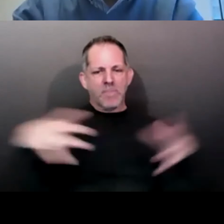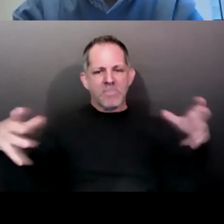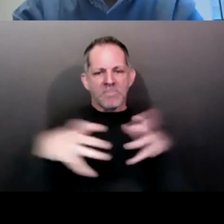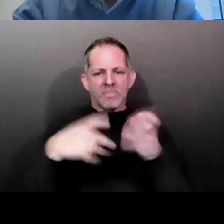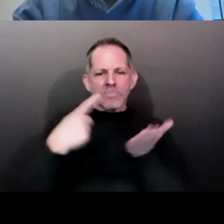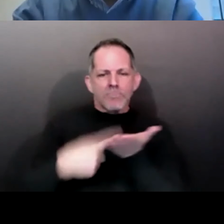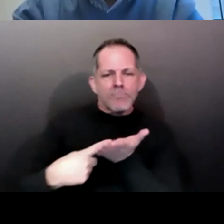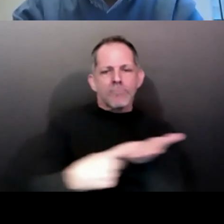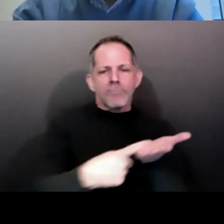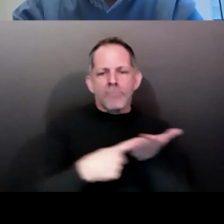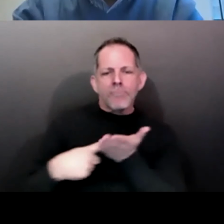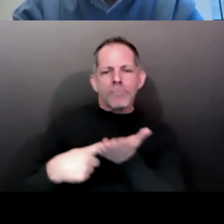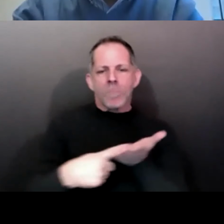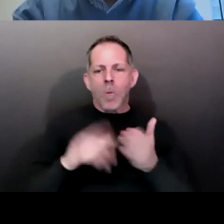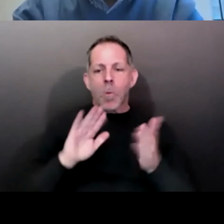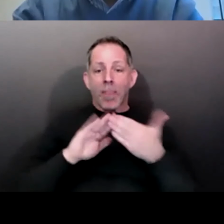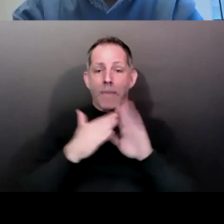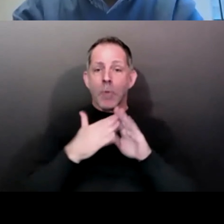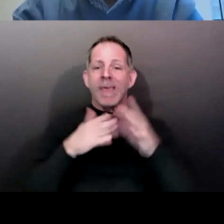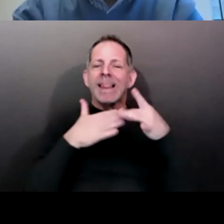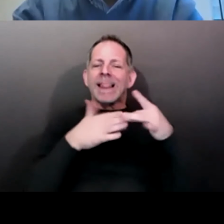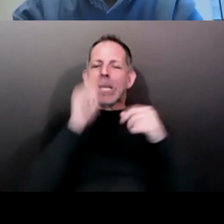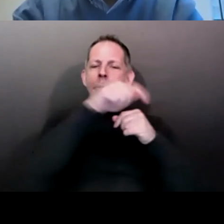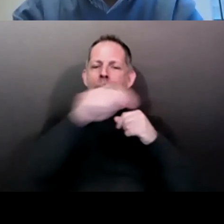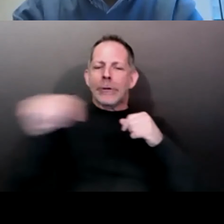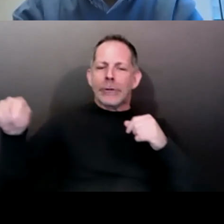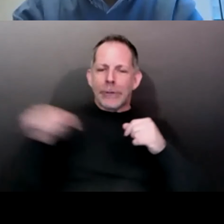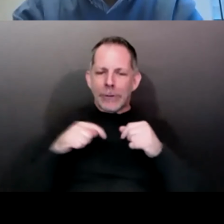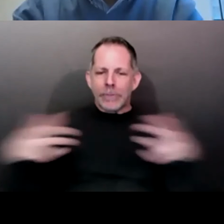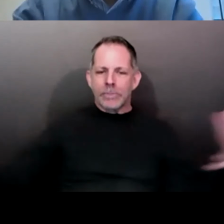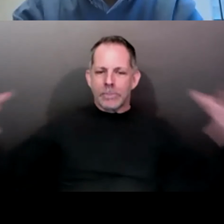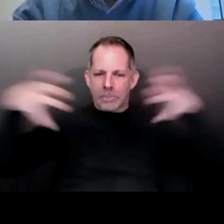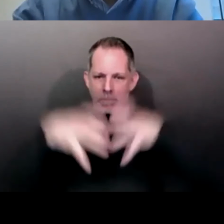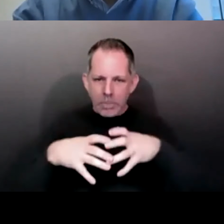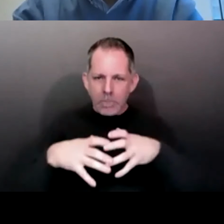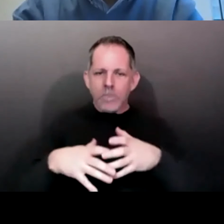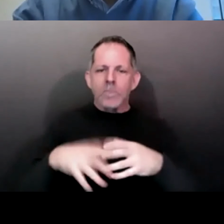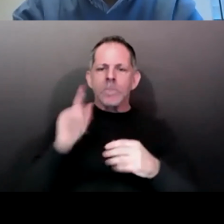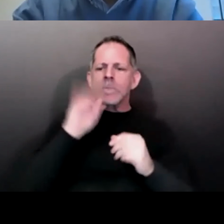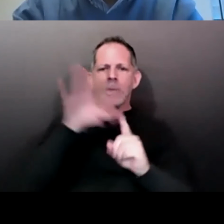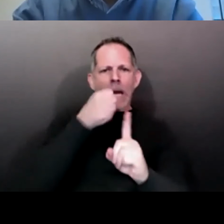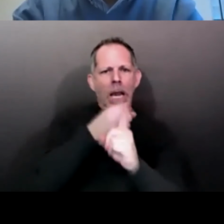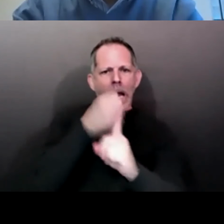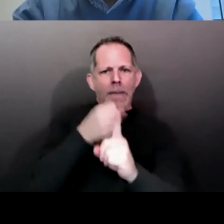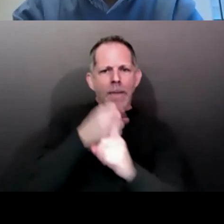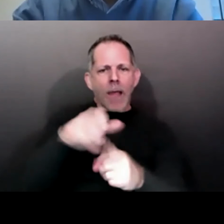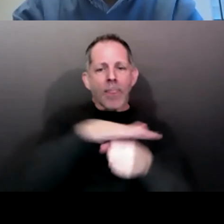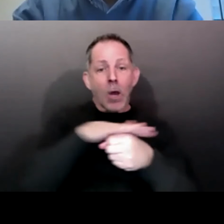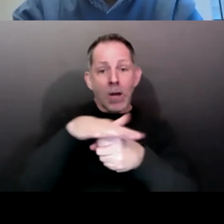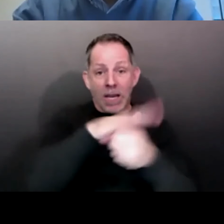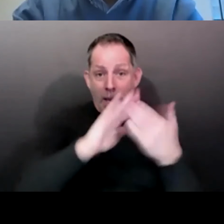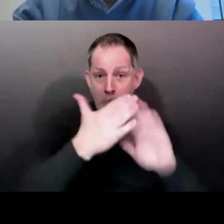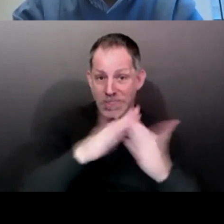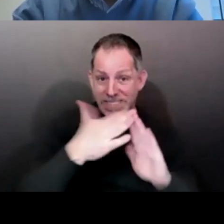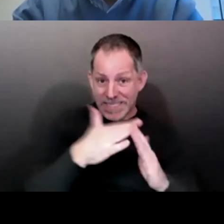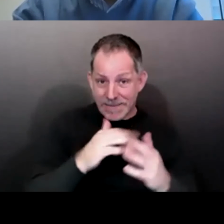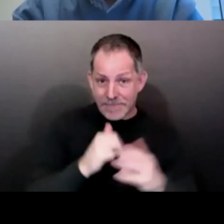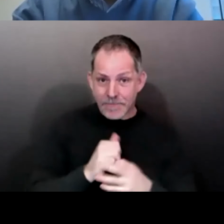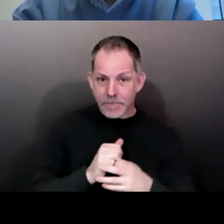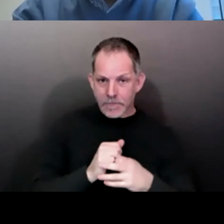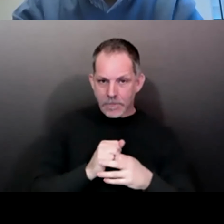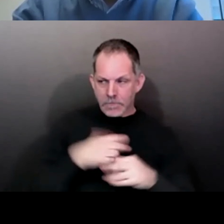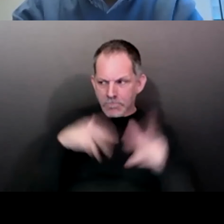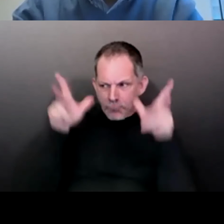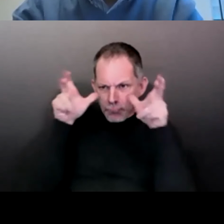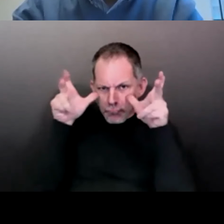are most adversely impacted by the pandemic, so we could hear from them what thoughts they had, what concerns they had.